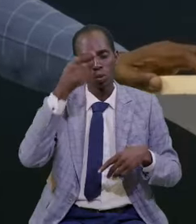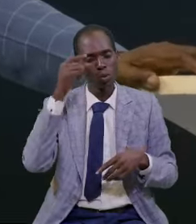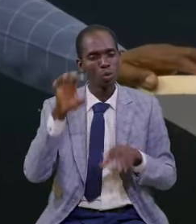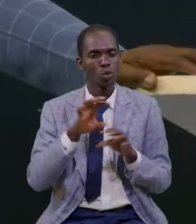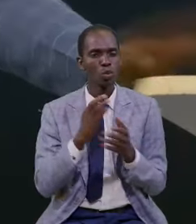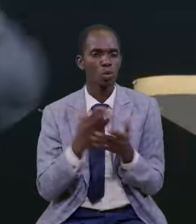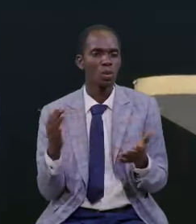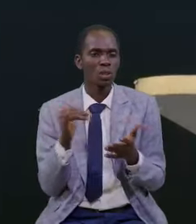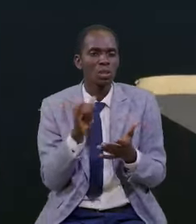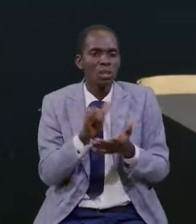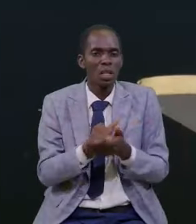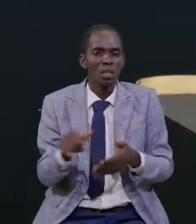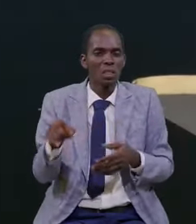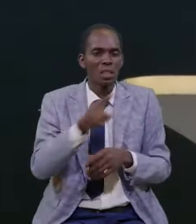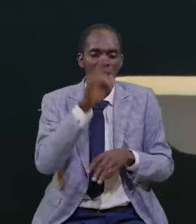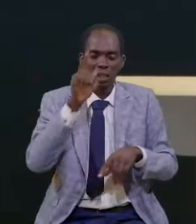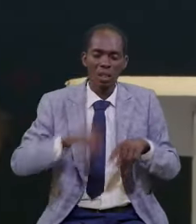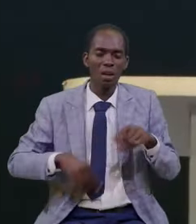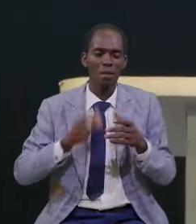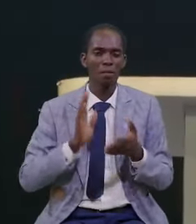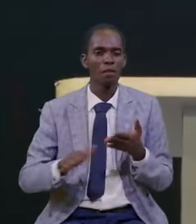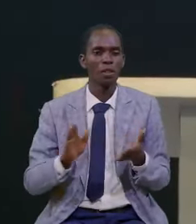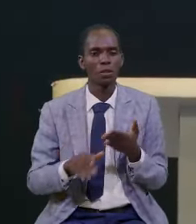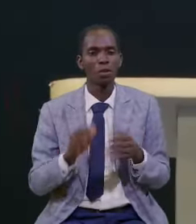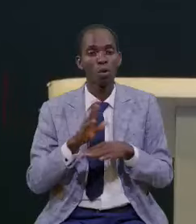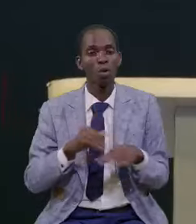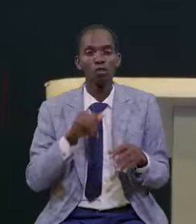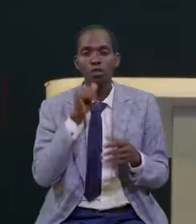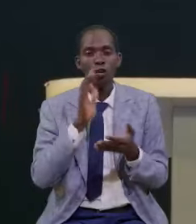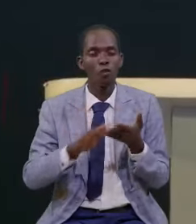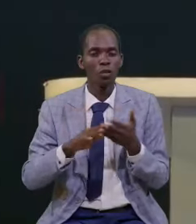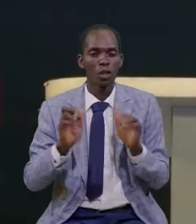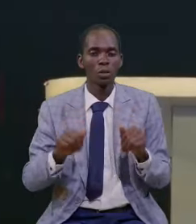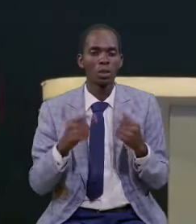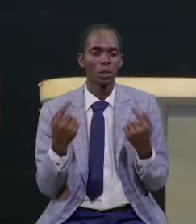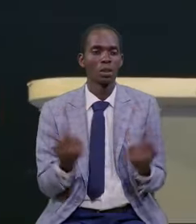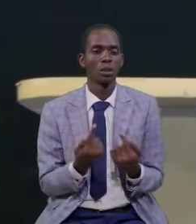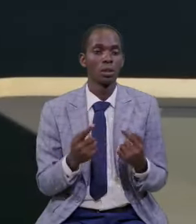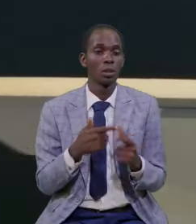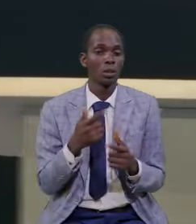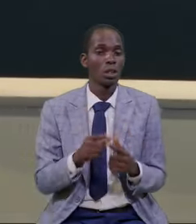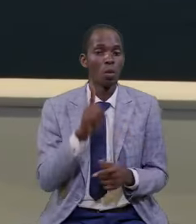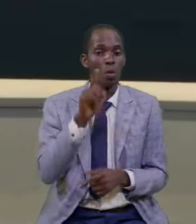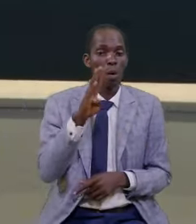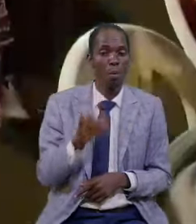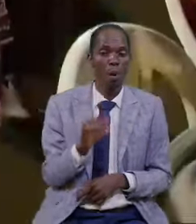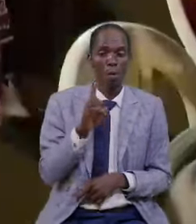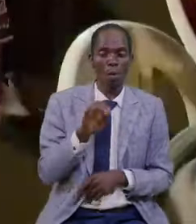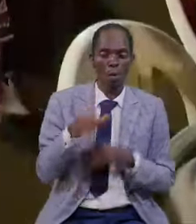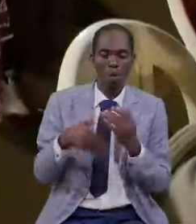unforgivable sin. And so all of them, one by one, went away. They'll go